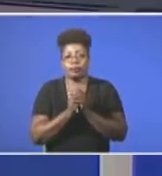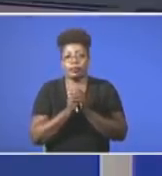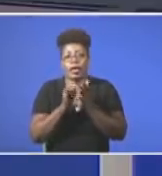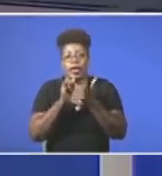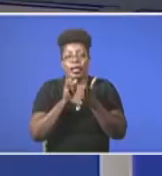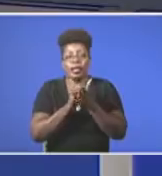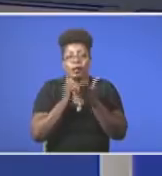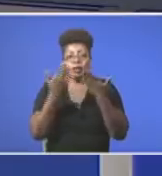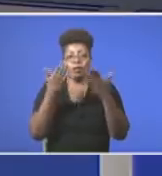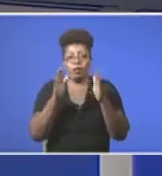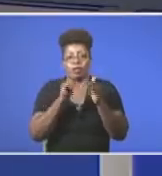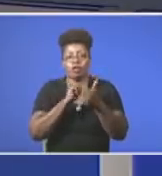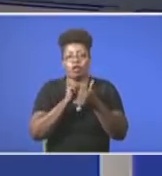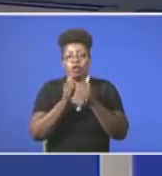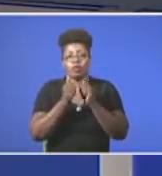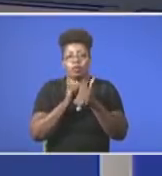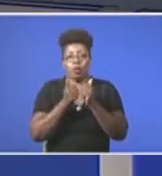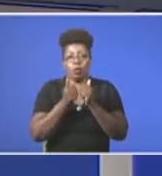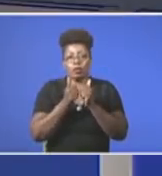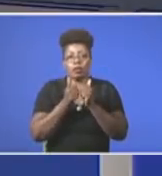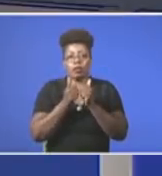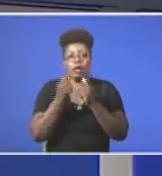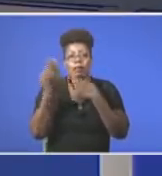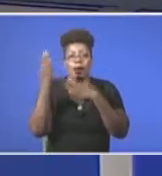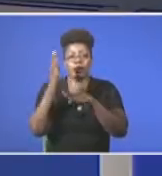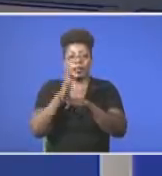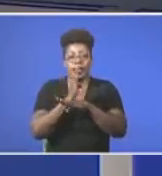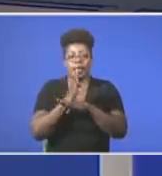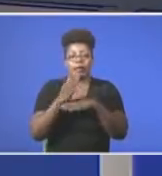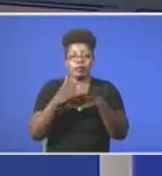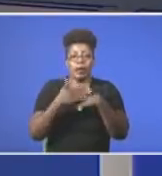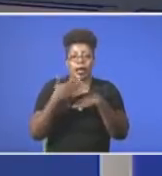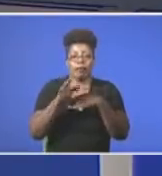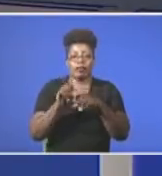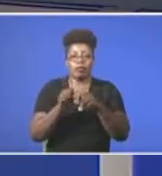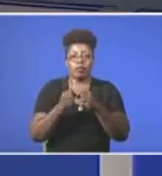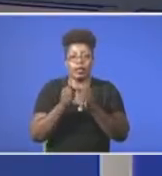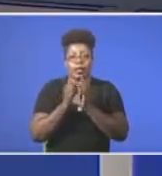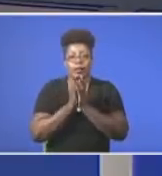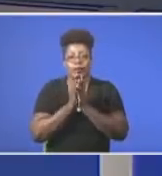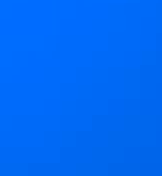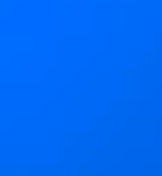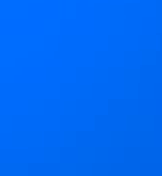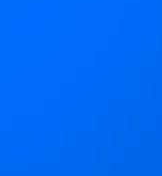And that will do it for sports. Stay tuned. The Bahamas Tonight comes back after the break.